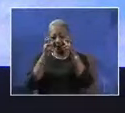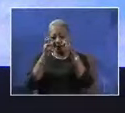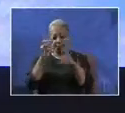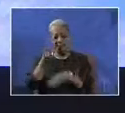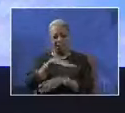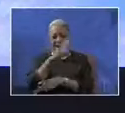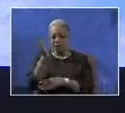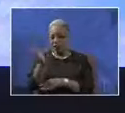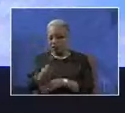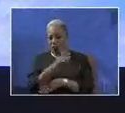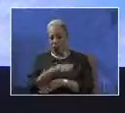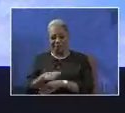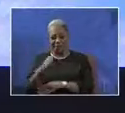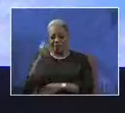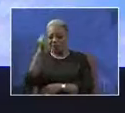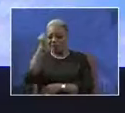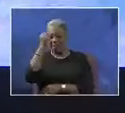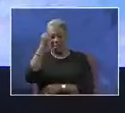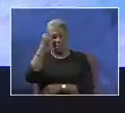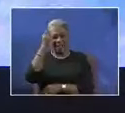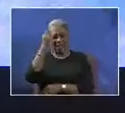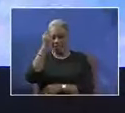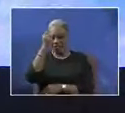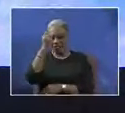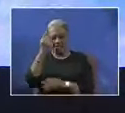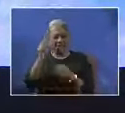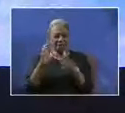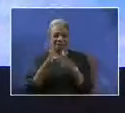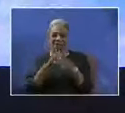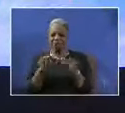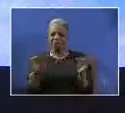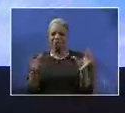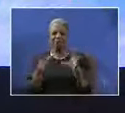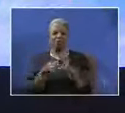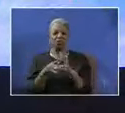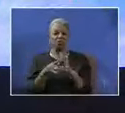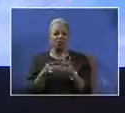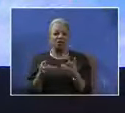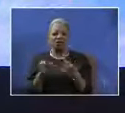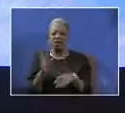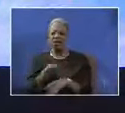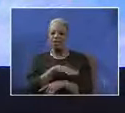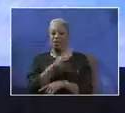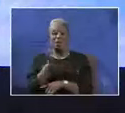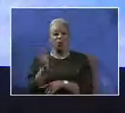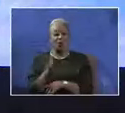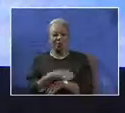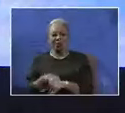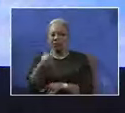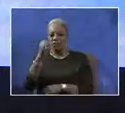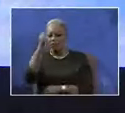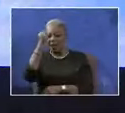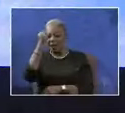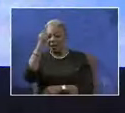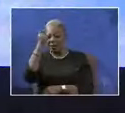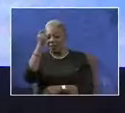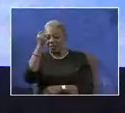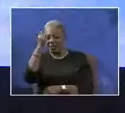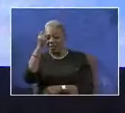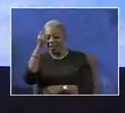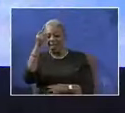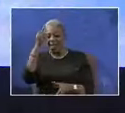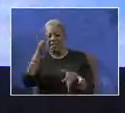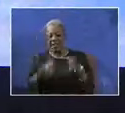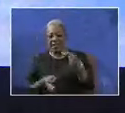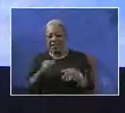this. You will never understand this if you don't stop to